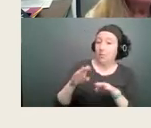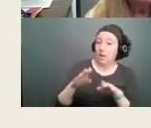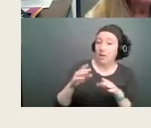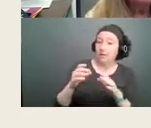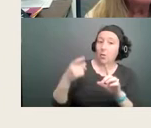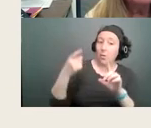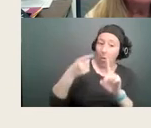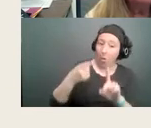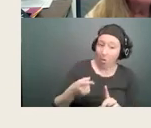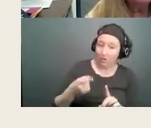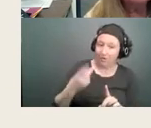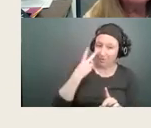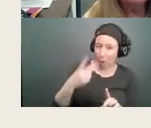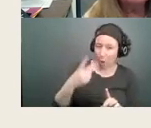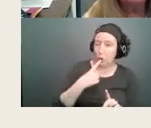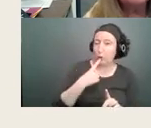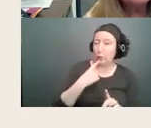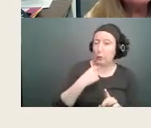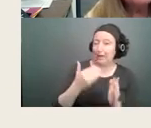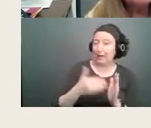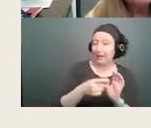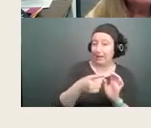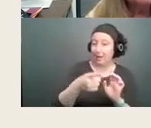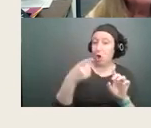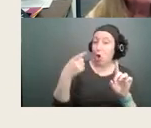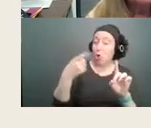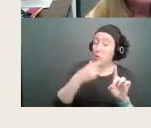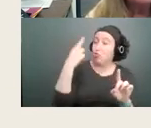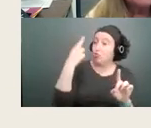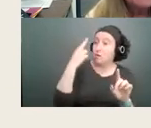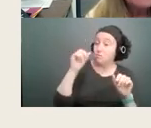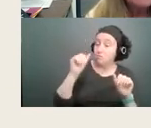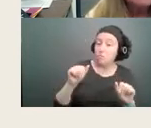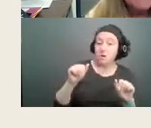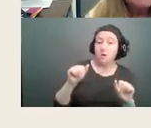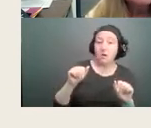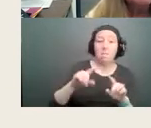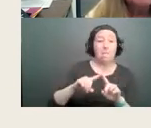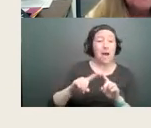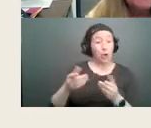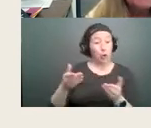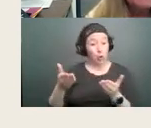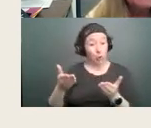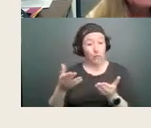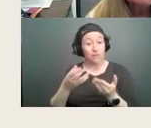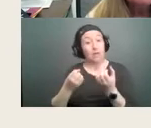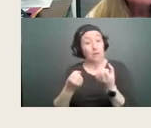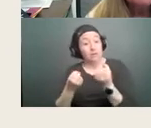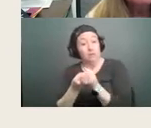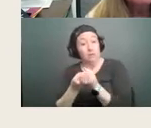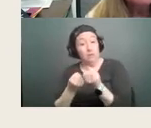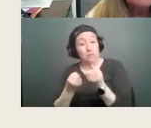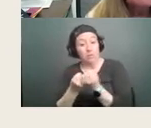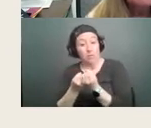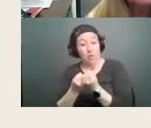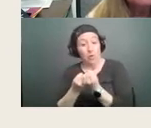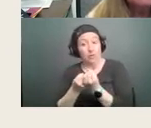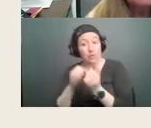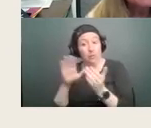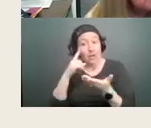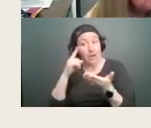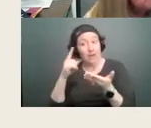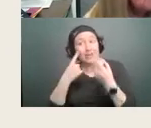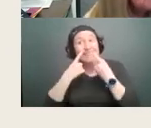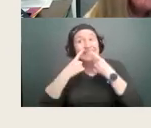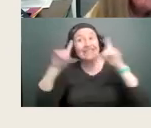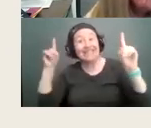take a look at those red words again. The goals are reasonable, but the services and supports provided to achieve those